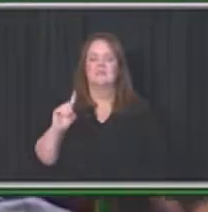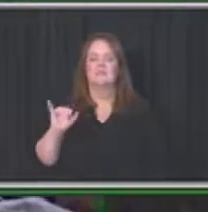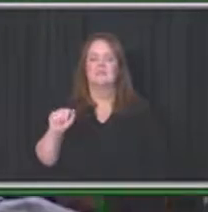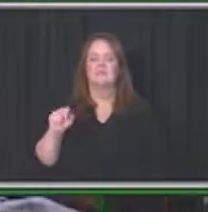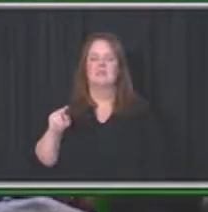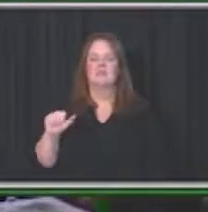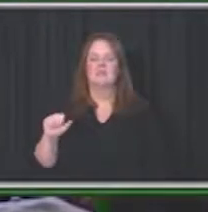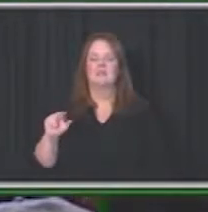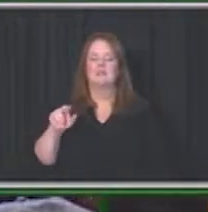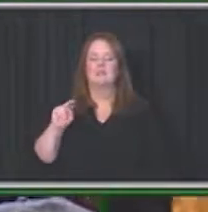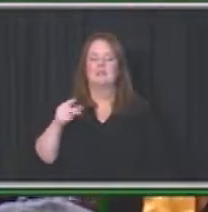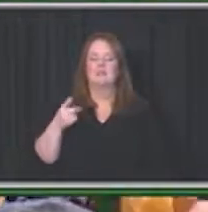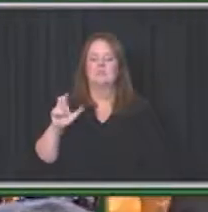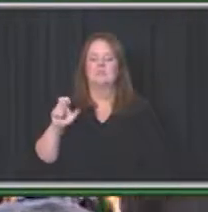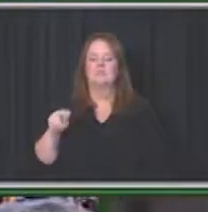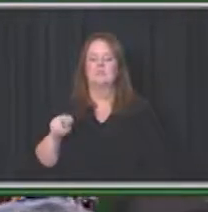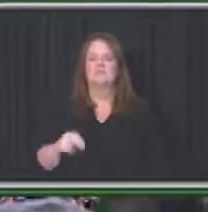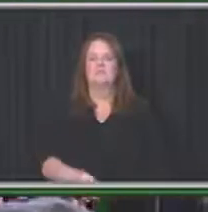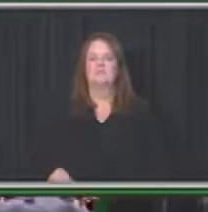Diane Nguyen.